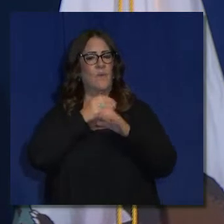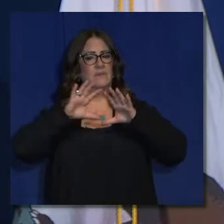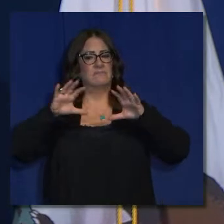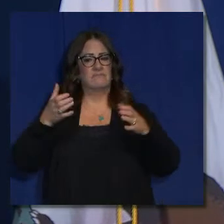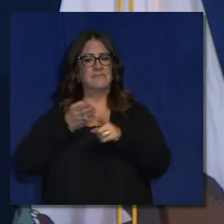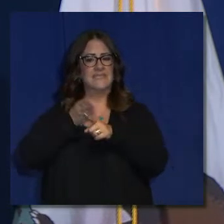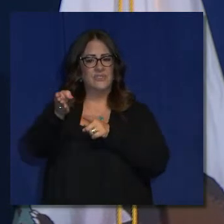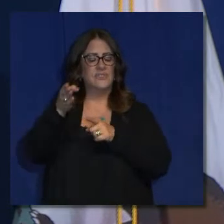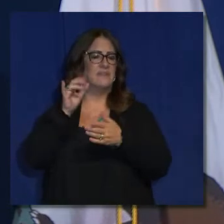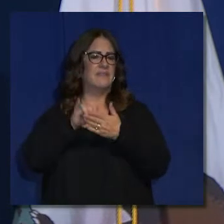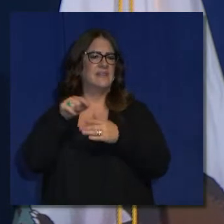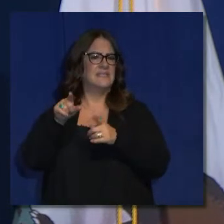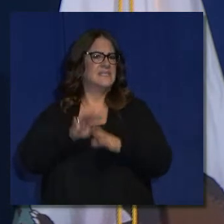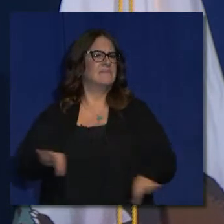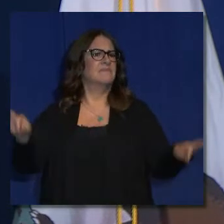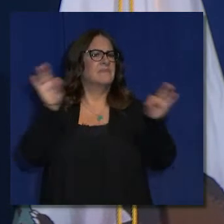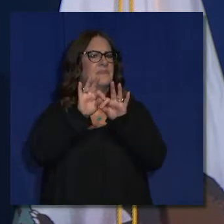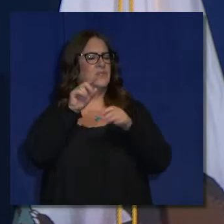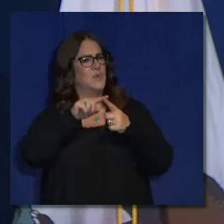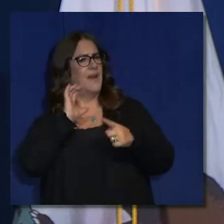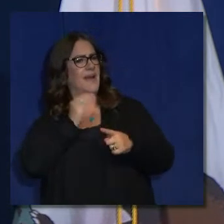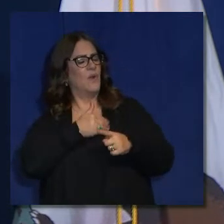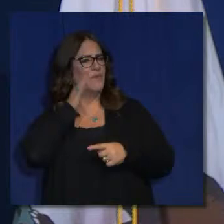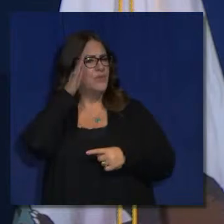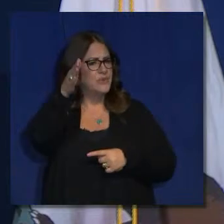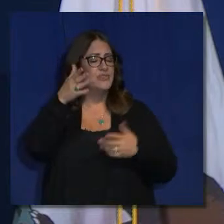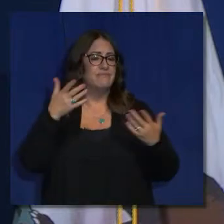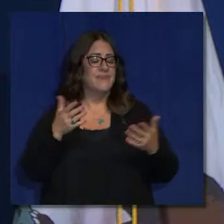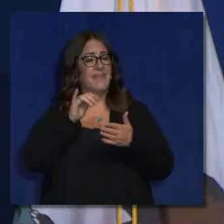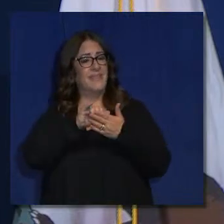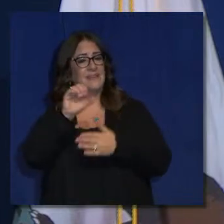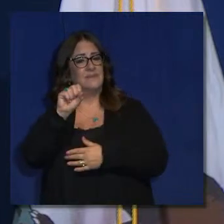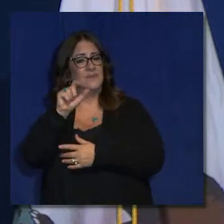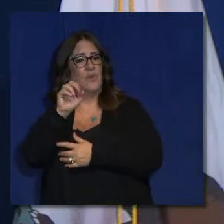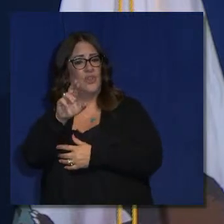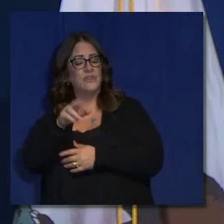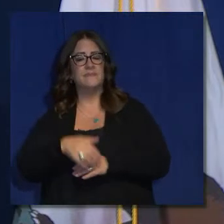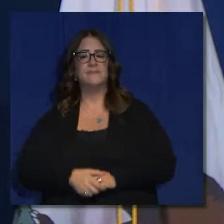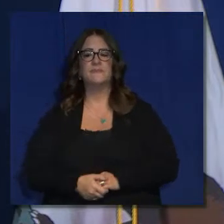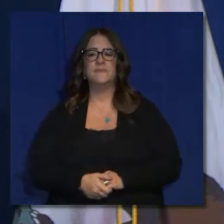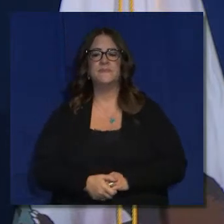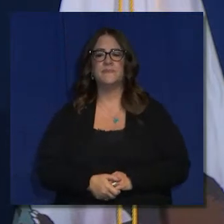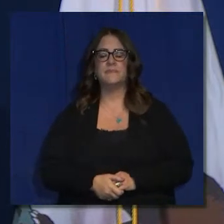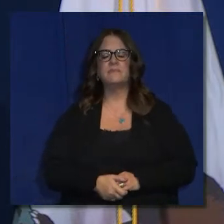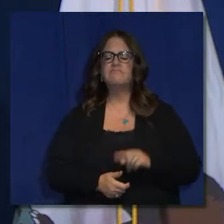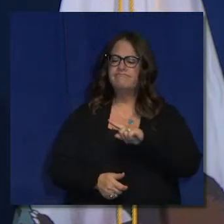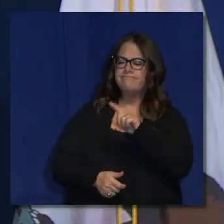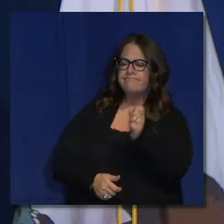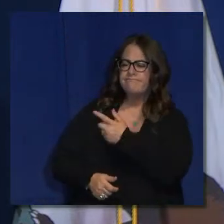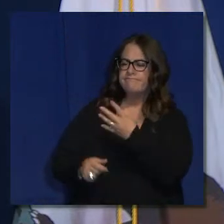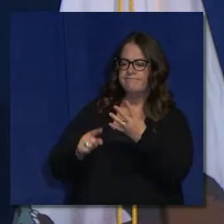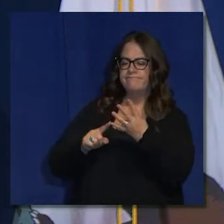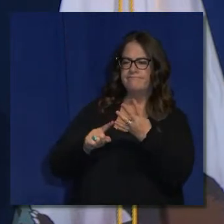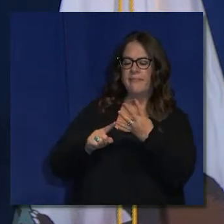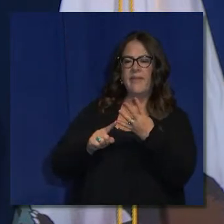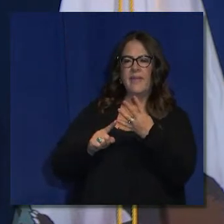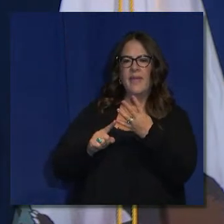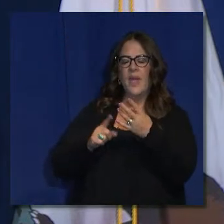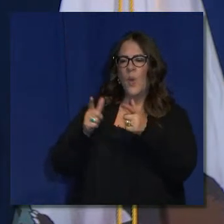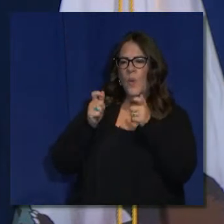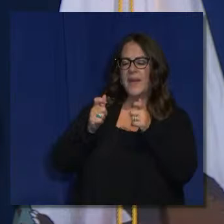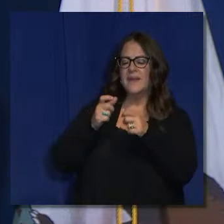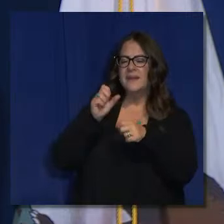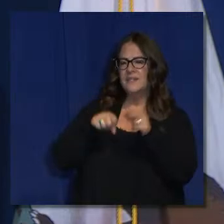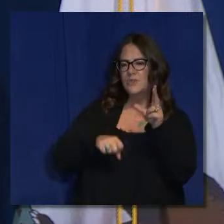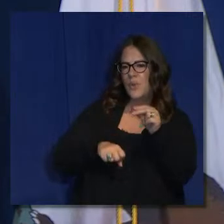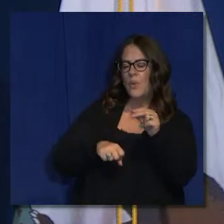is essential to our fate and future, and that's rooftop solar. And just a very quickly yes or no question, hopefully.